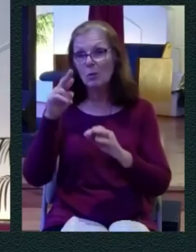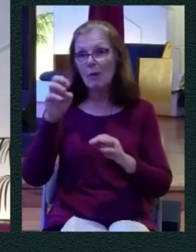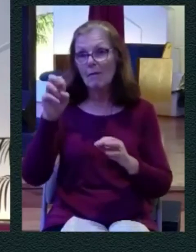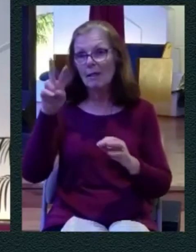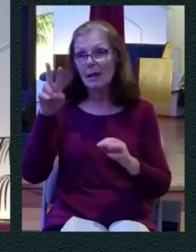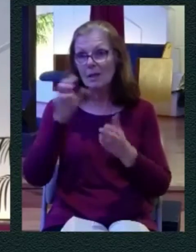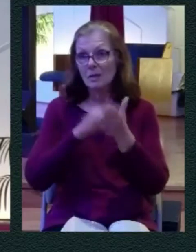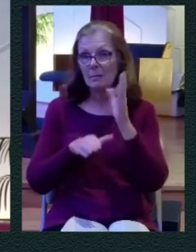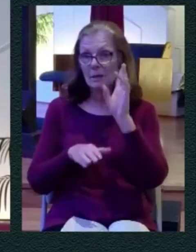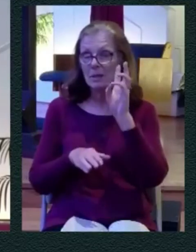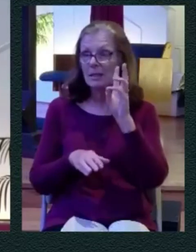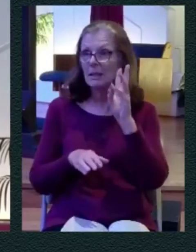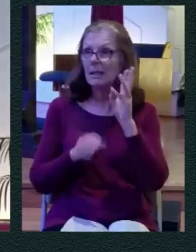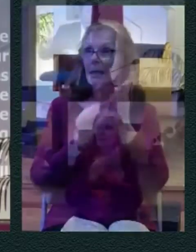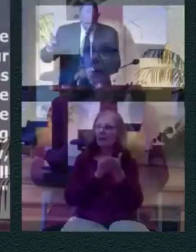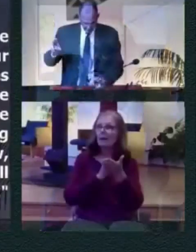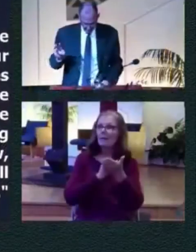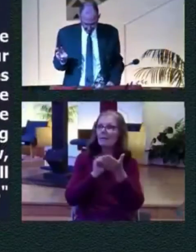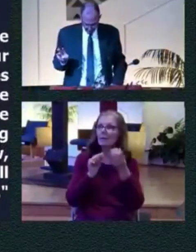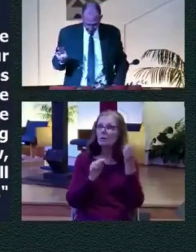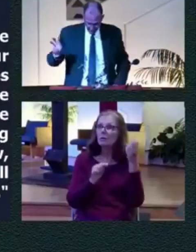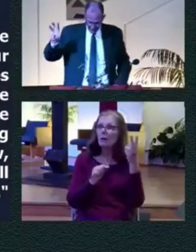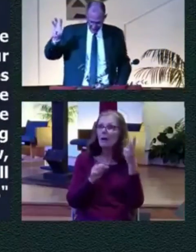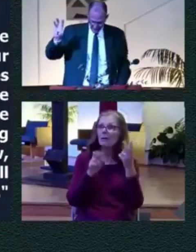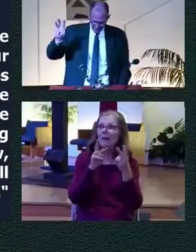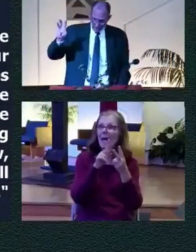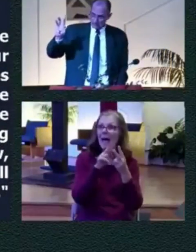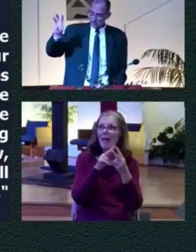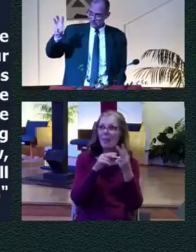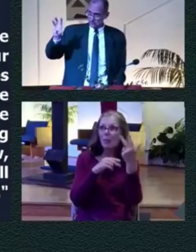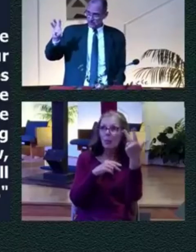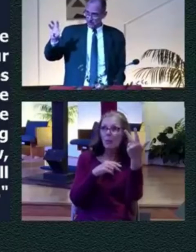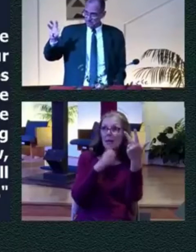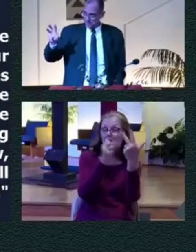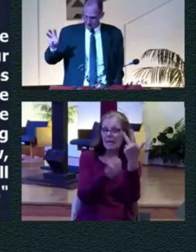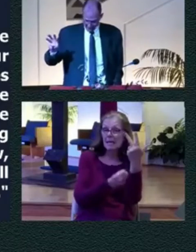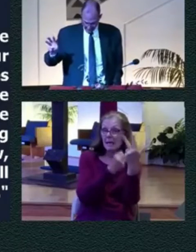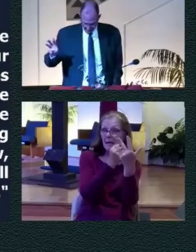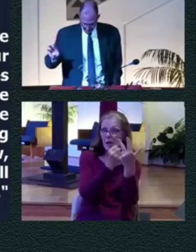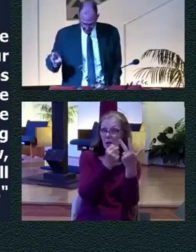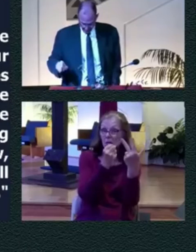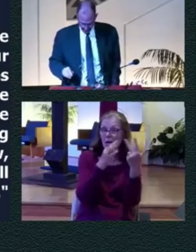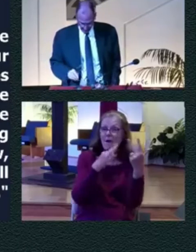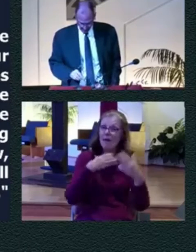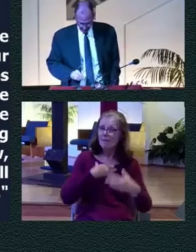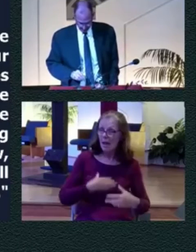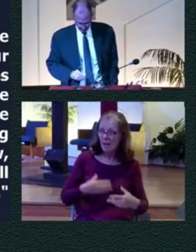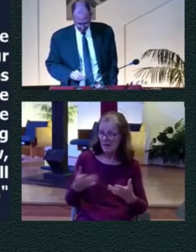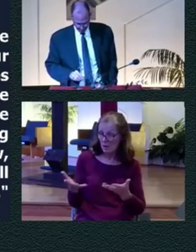Verse 12, take for yourself either 3 years of famine